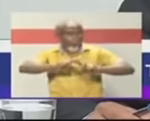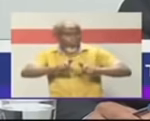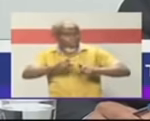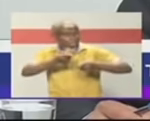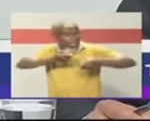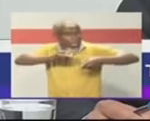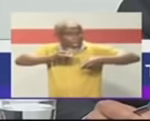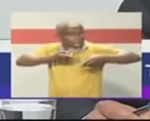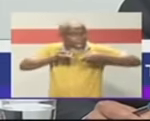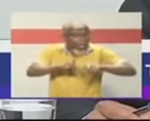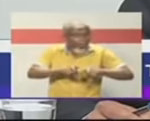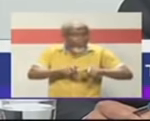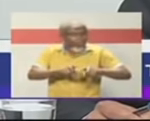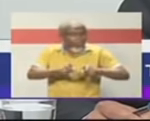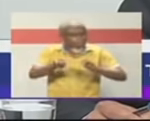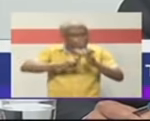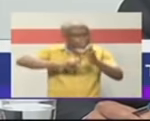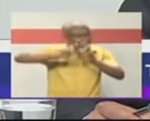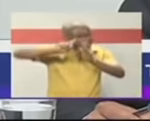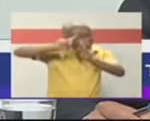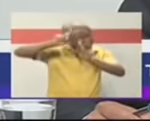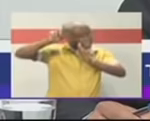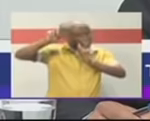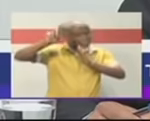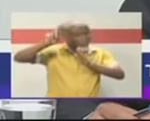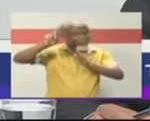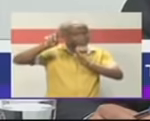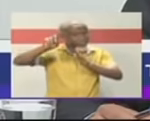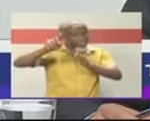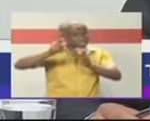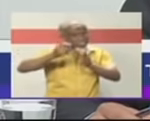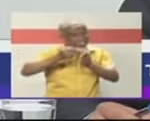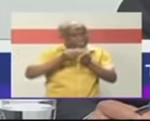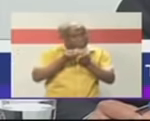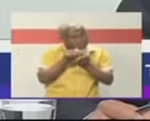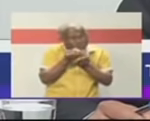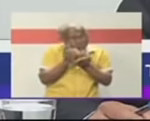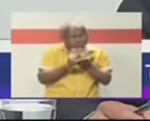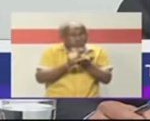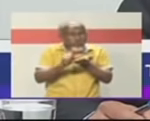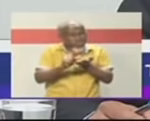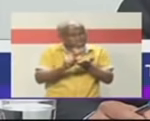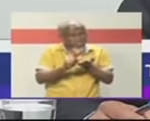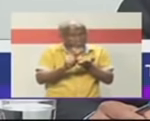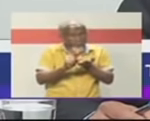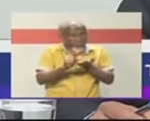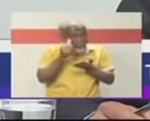to over 400 in the space of weeks, and that was without the Delta variant.